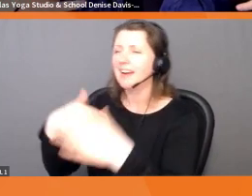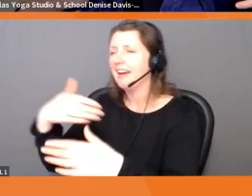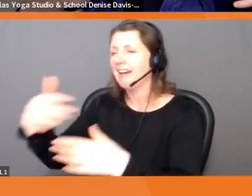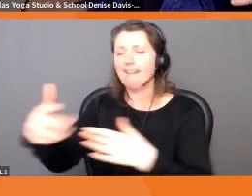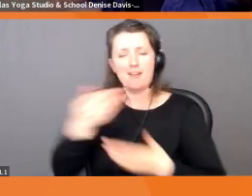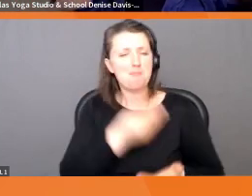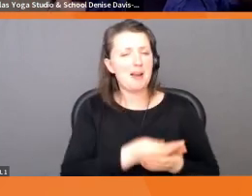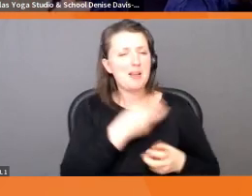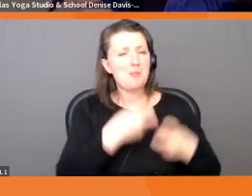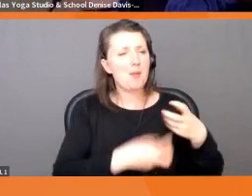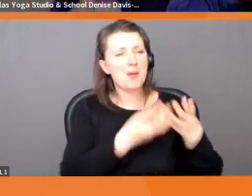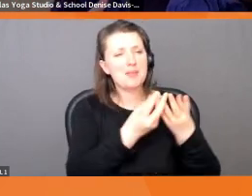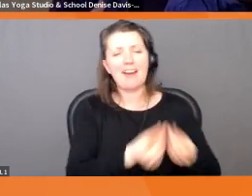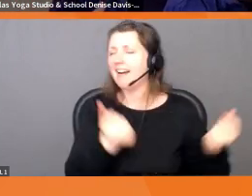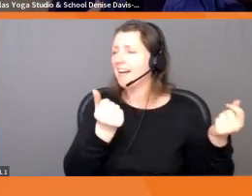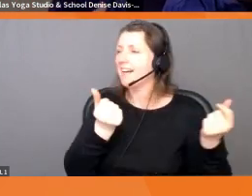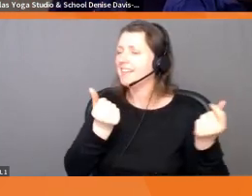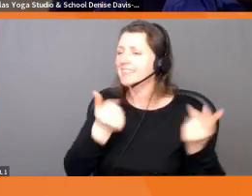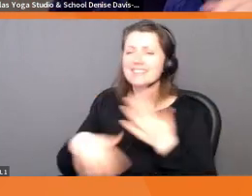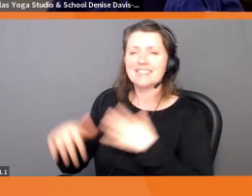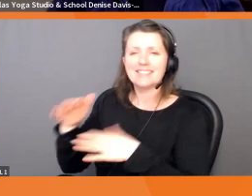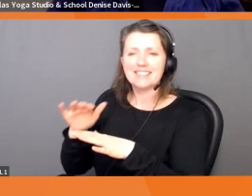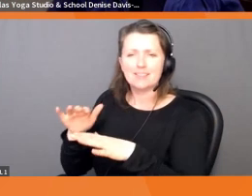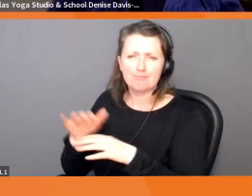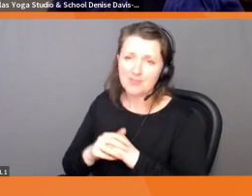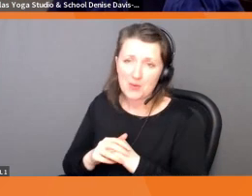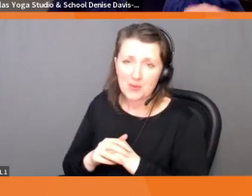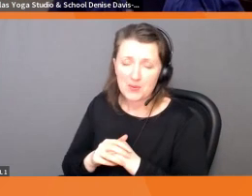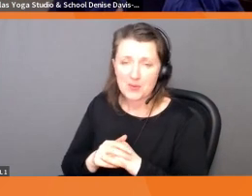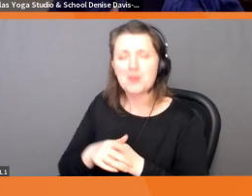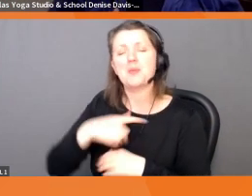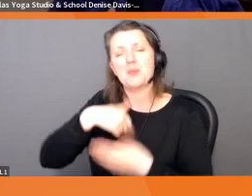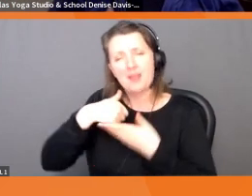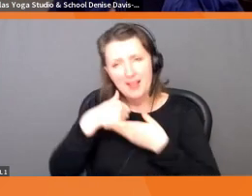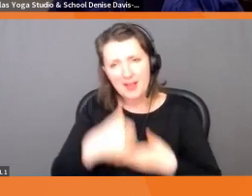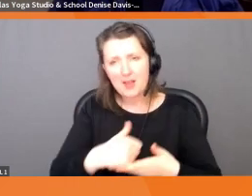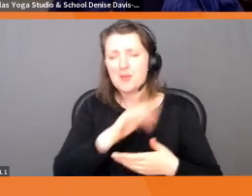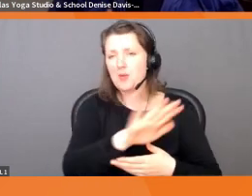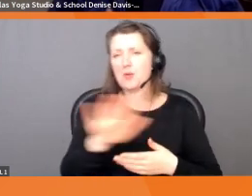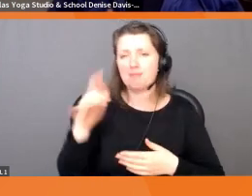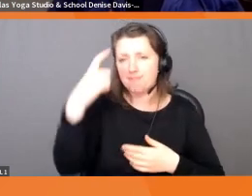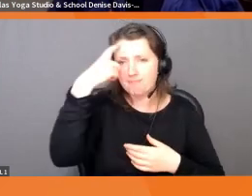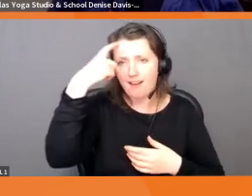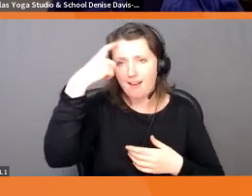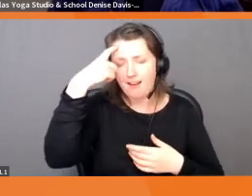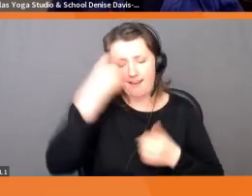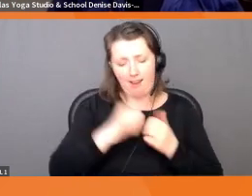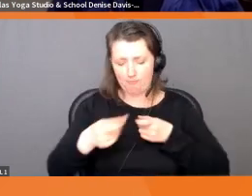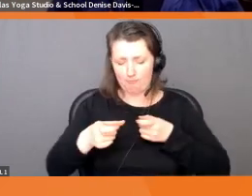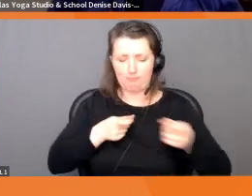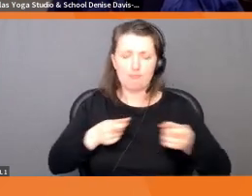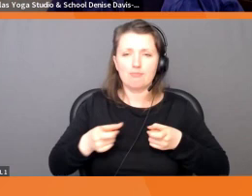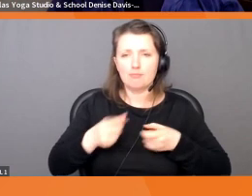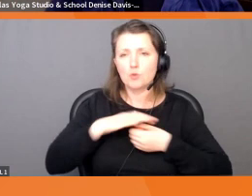this will not necessarily change the cash flow problem, but it can help us to tackle them with a clear head, a calm